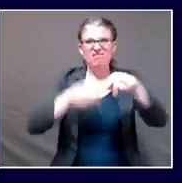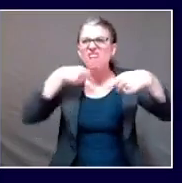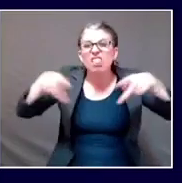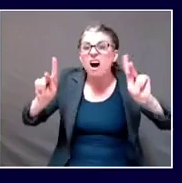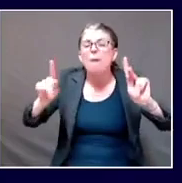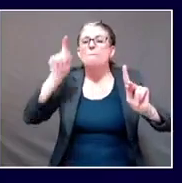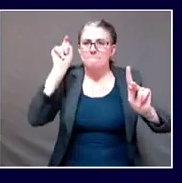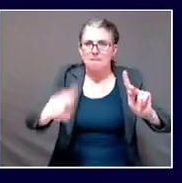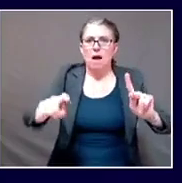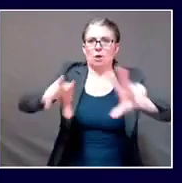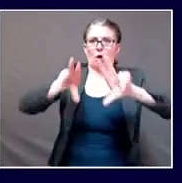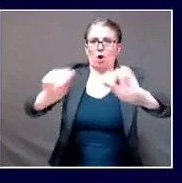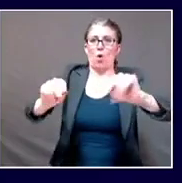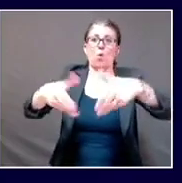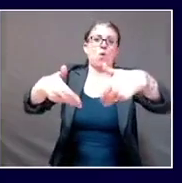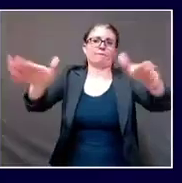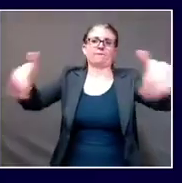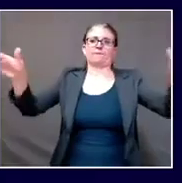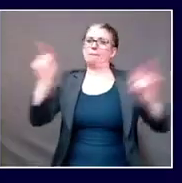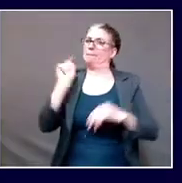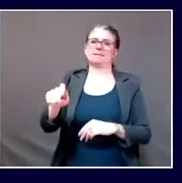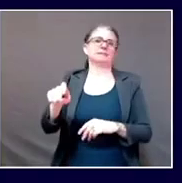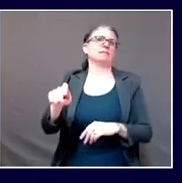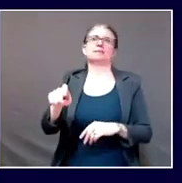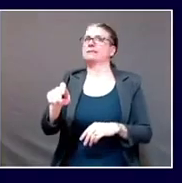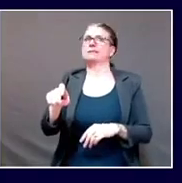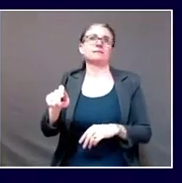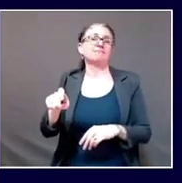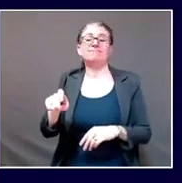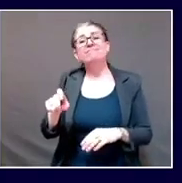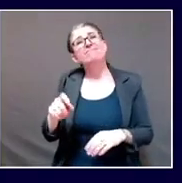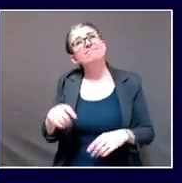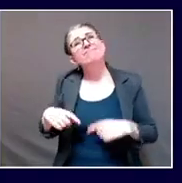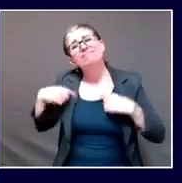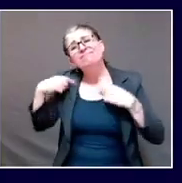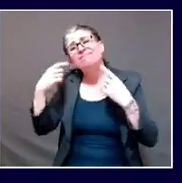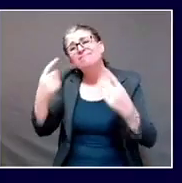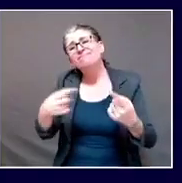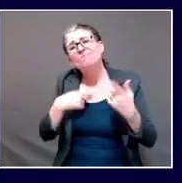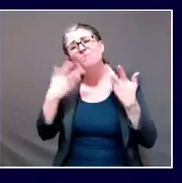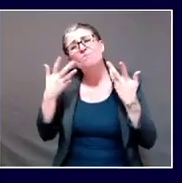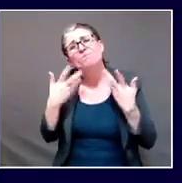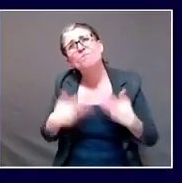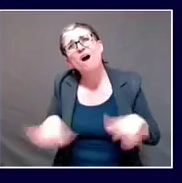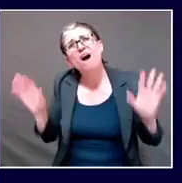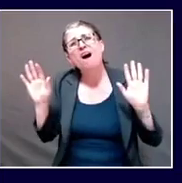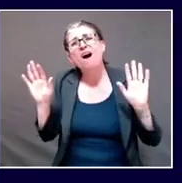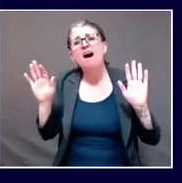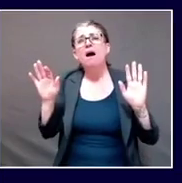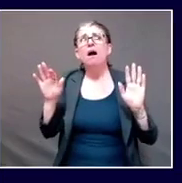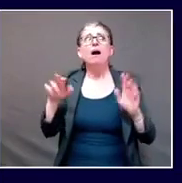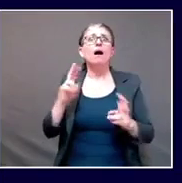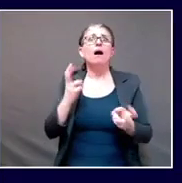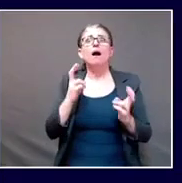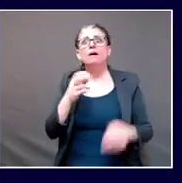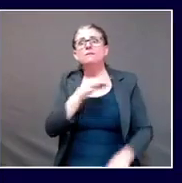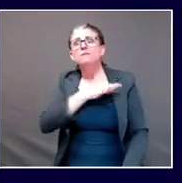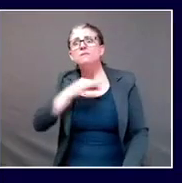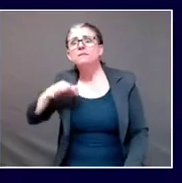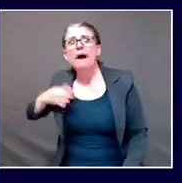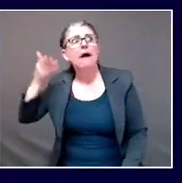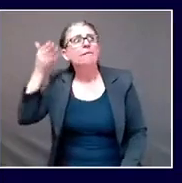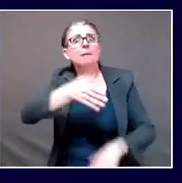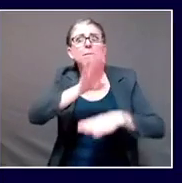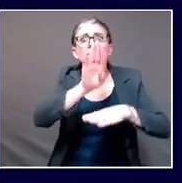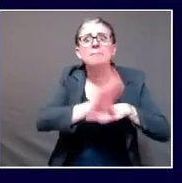to play COVID cop to someone who is refusing to wear a mask and being belligerent. I still don't want to do that. We've always respected